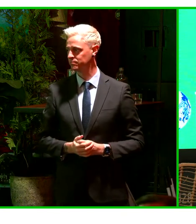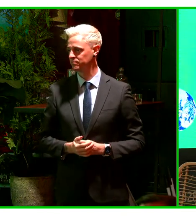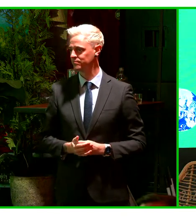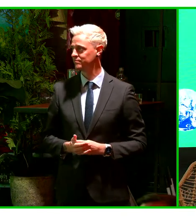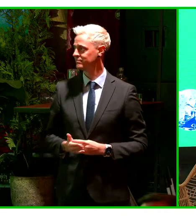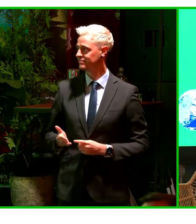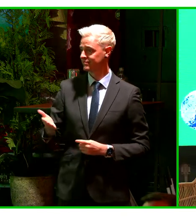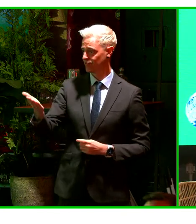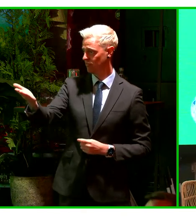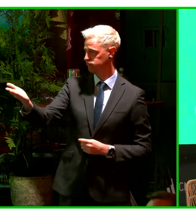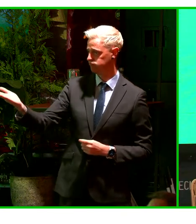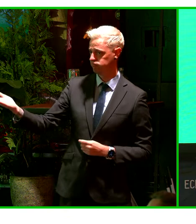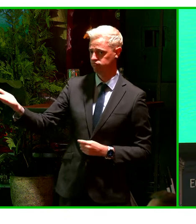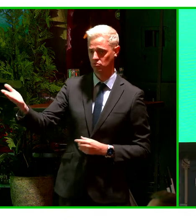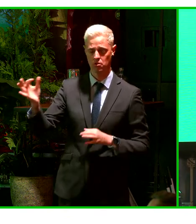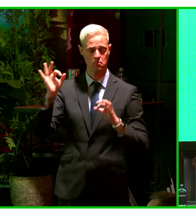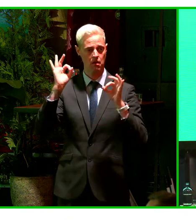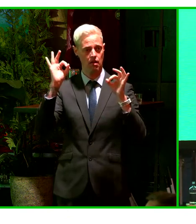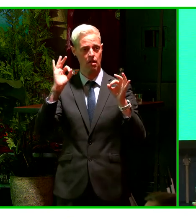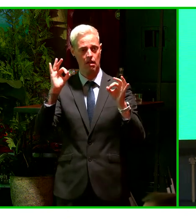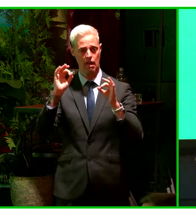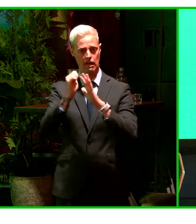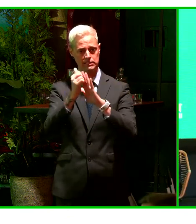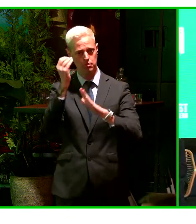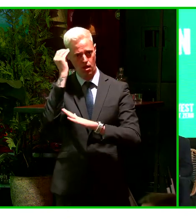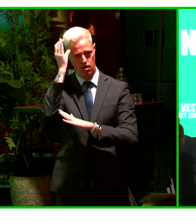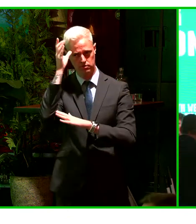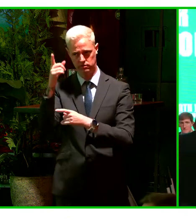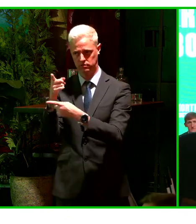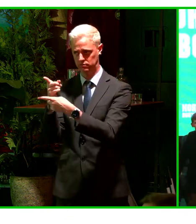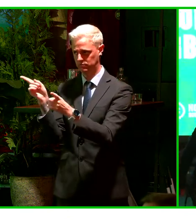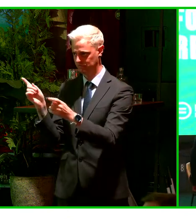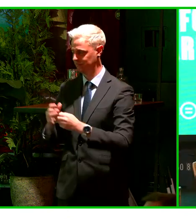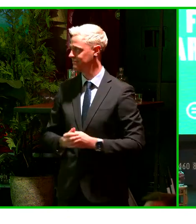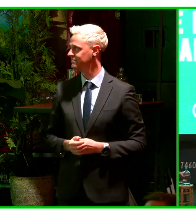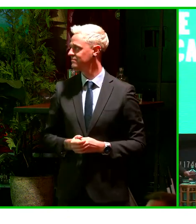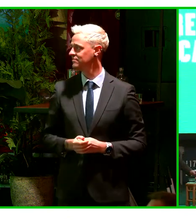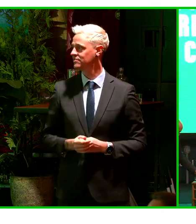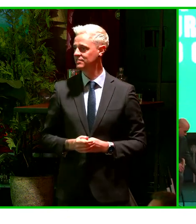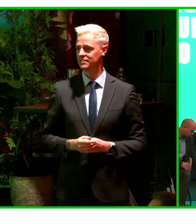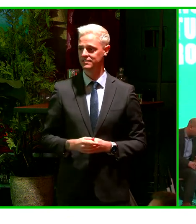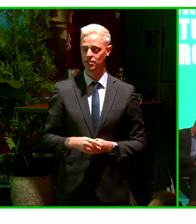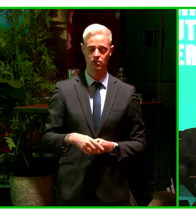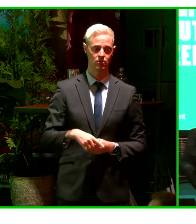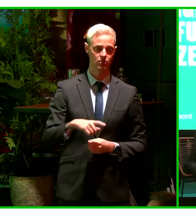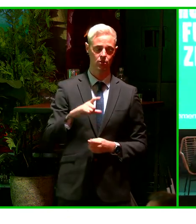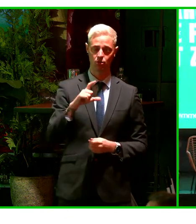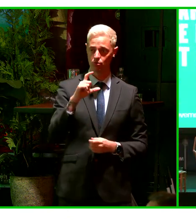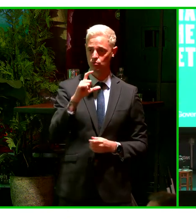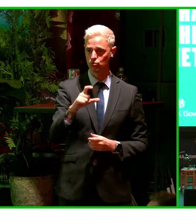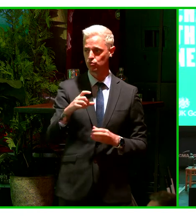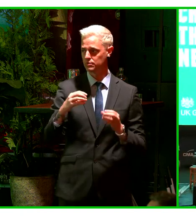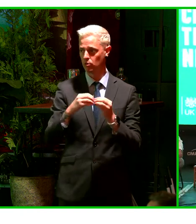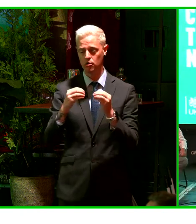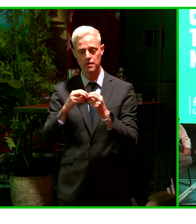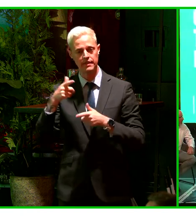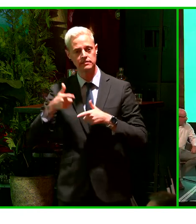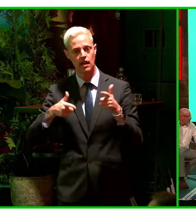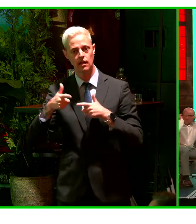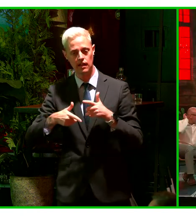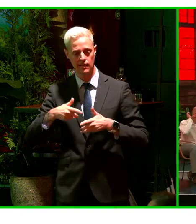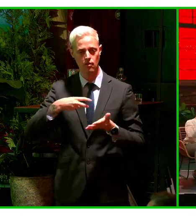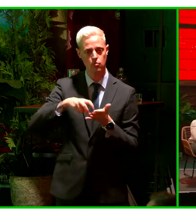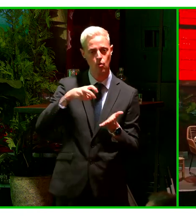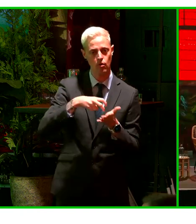stellar panel of experts. They are Chris Boardman, Cycling and Walking Commissioner from